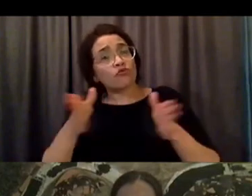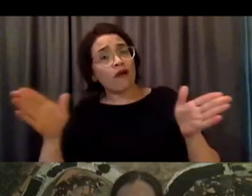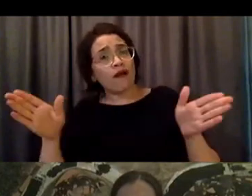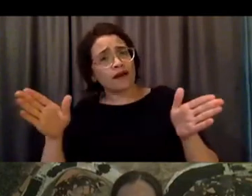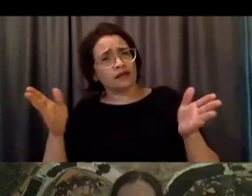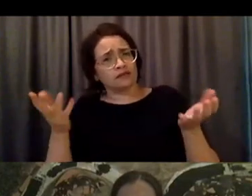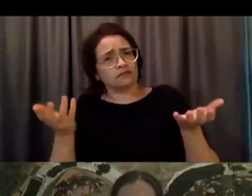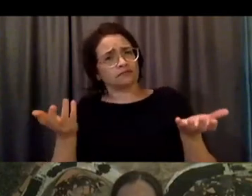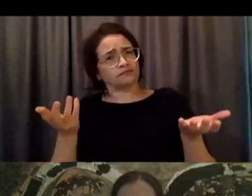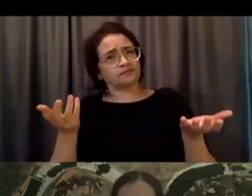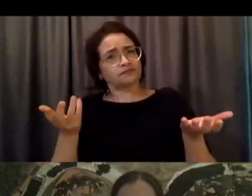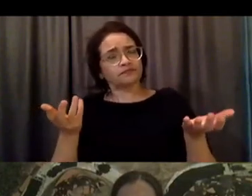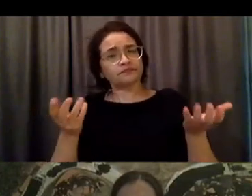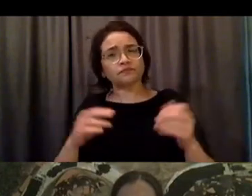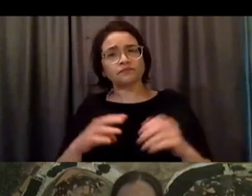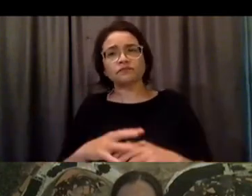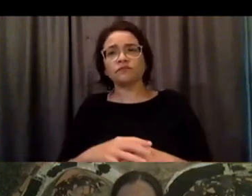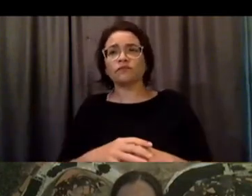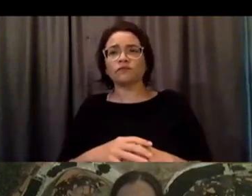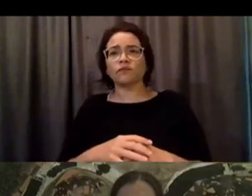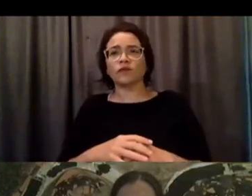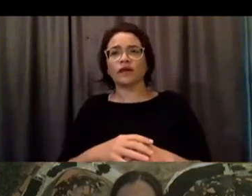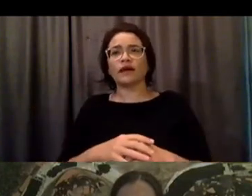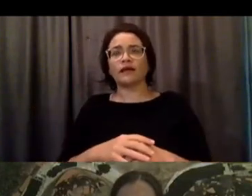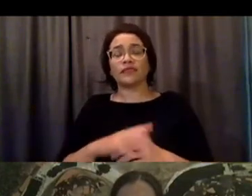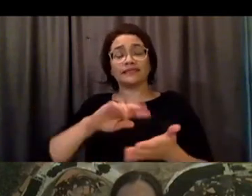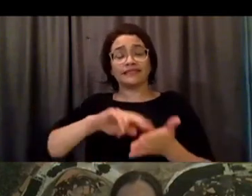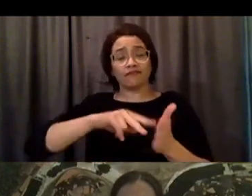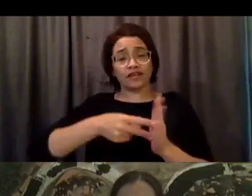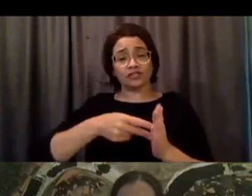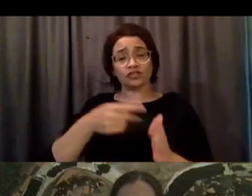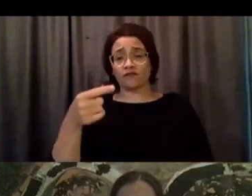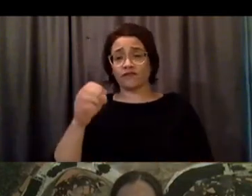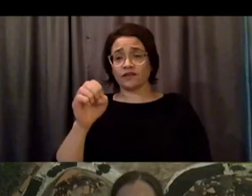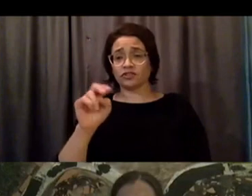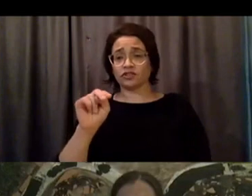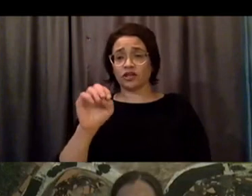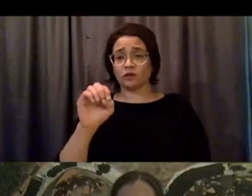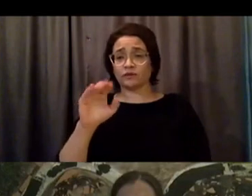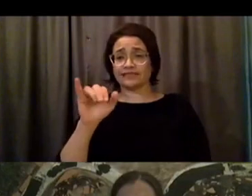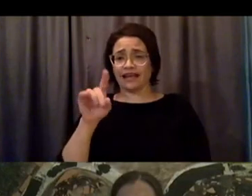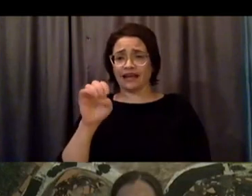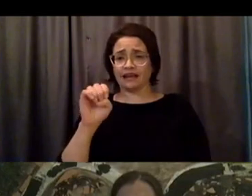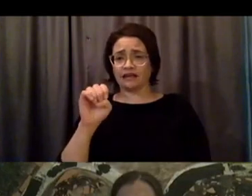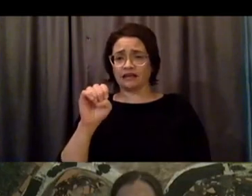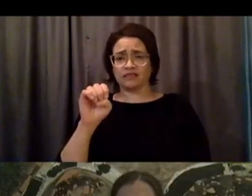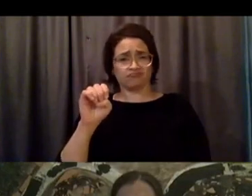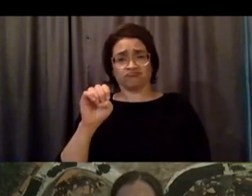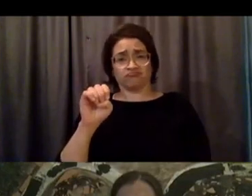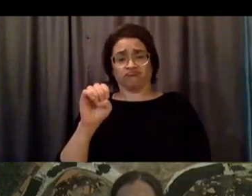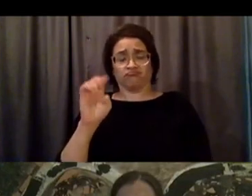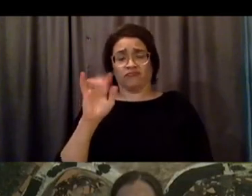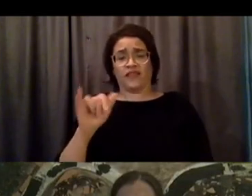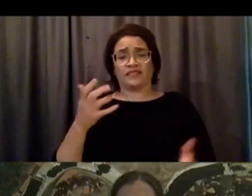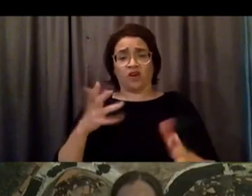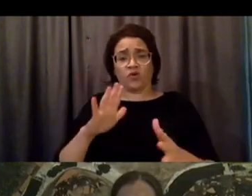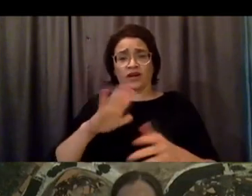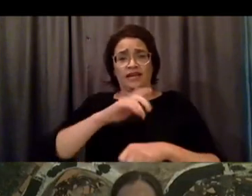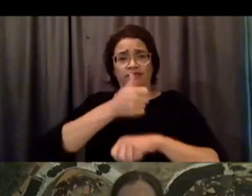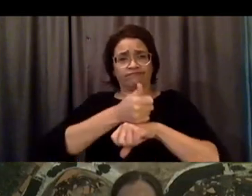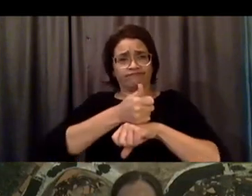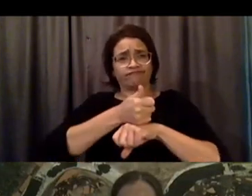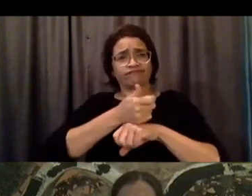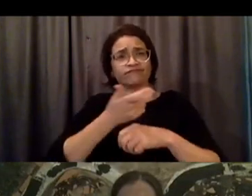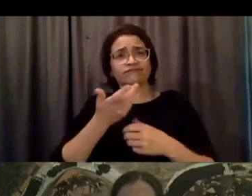uh, definition was determined already. And so there are certain, uh, points that have to